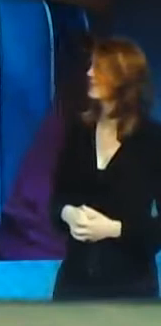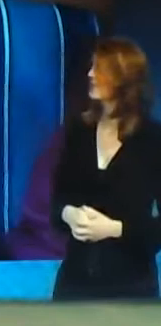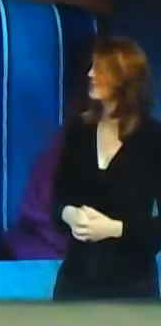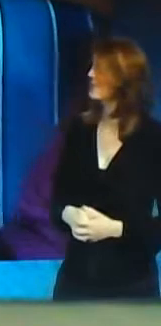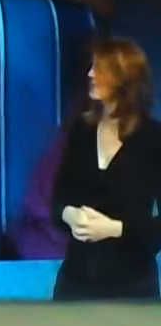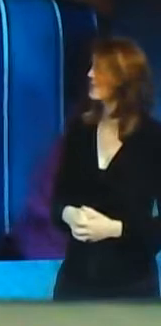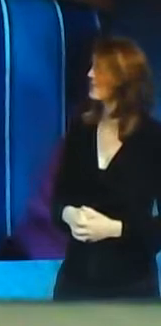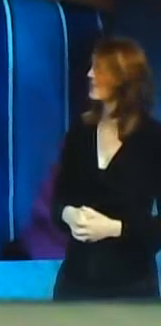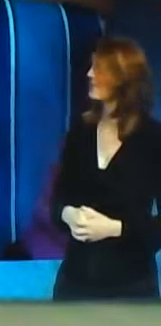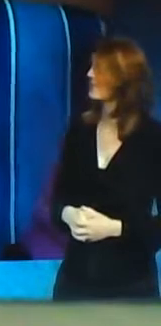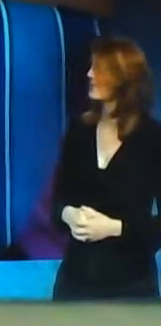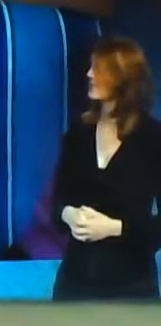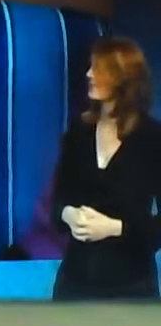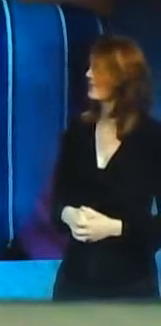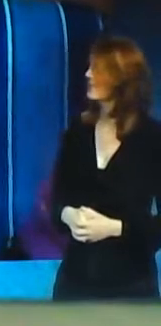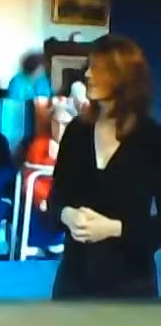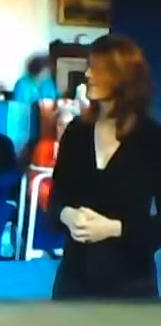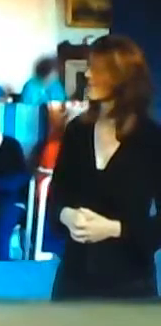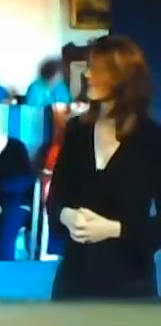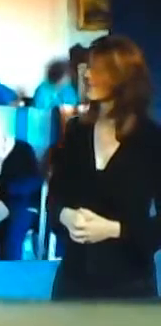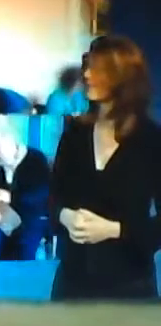isn't